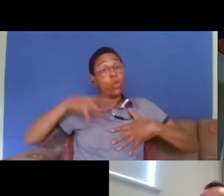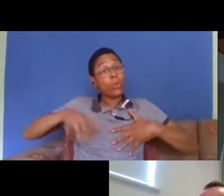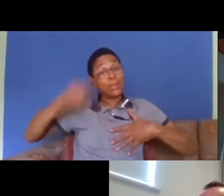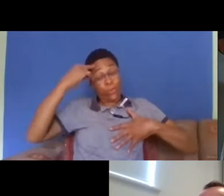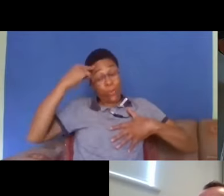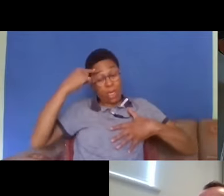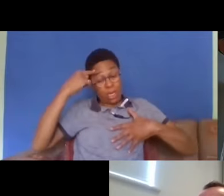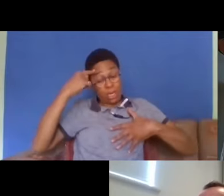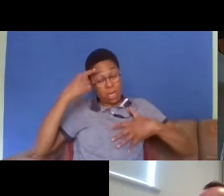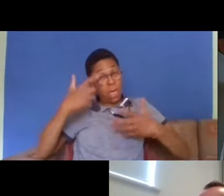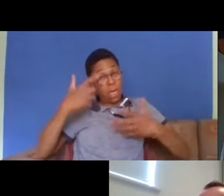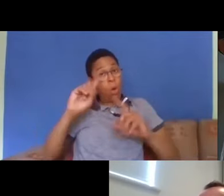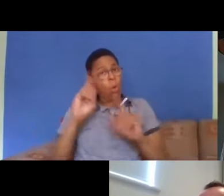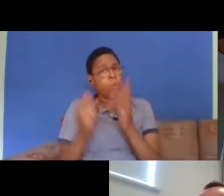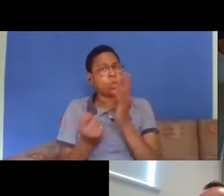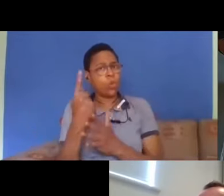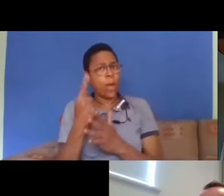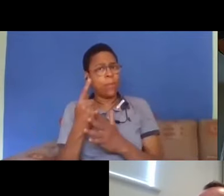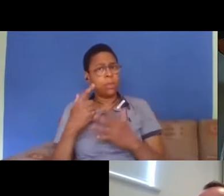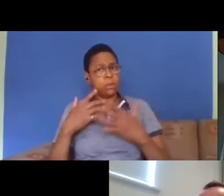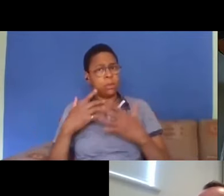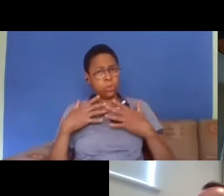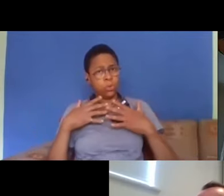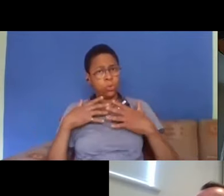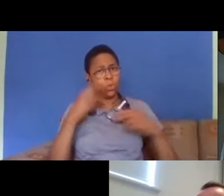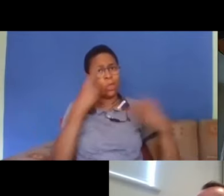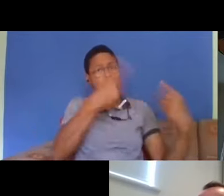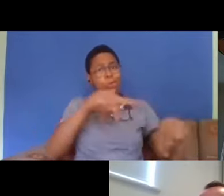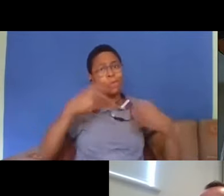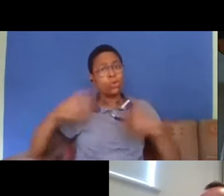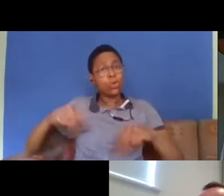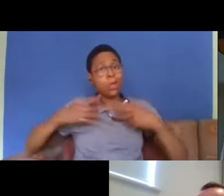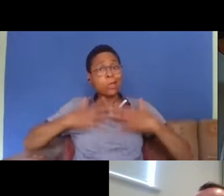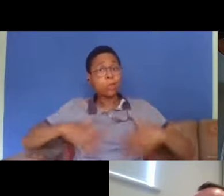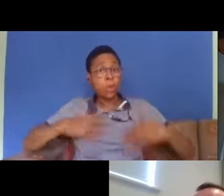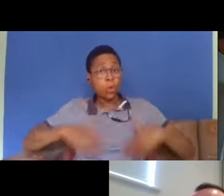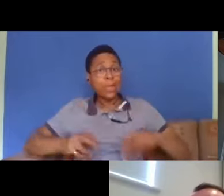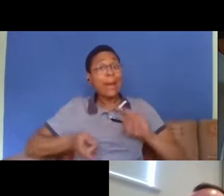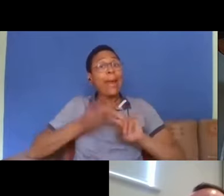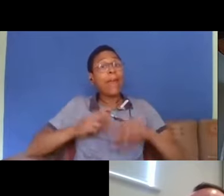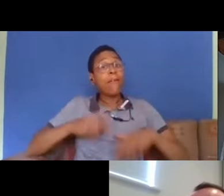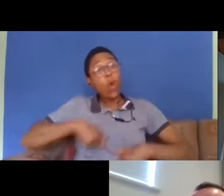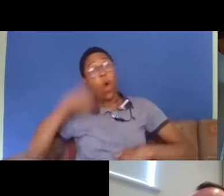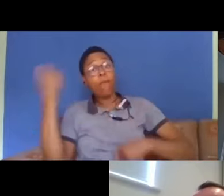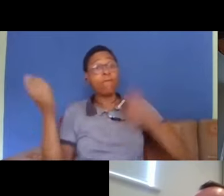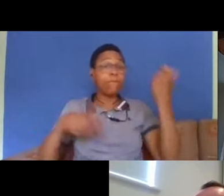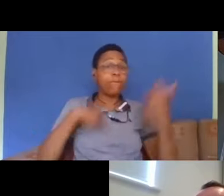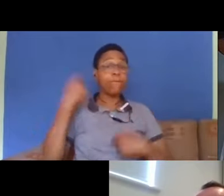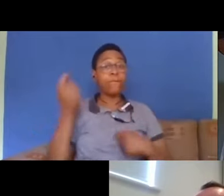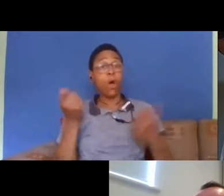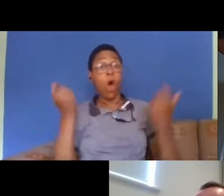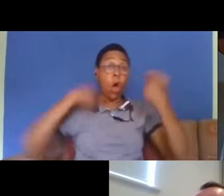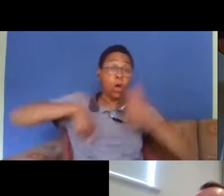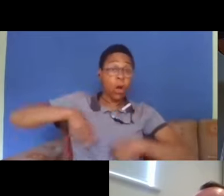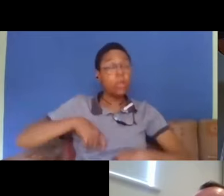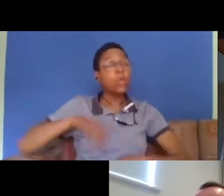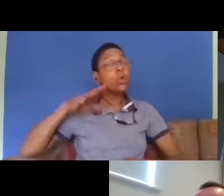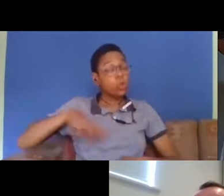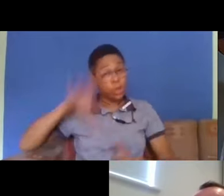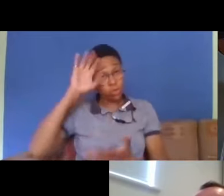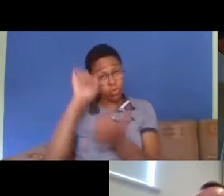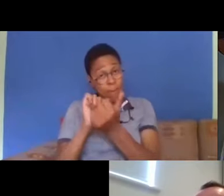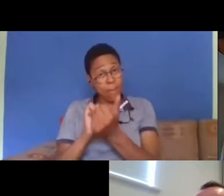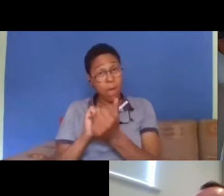wash your dance kit, and if you're going to take it on and off, obviously, to realise that again it's been transferred to your